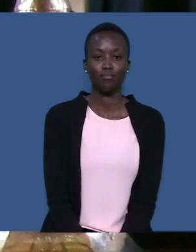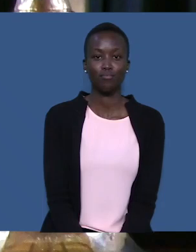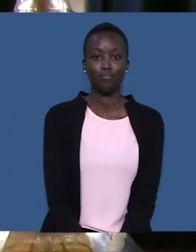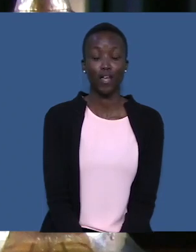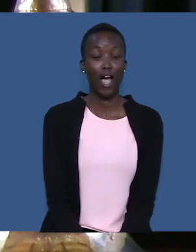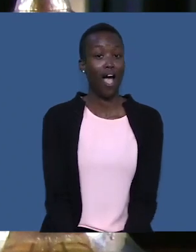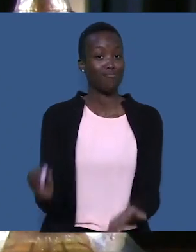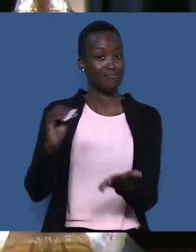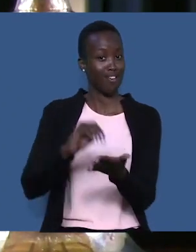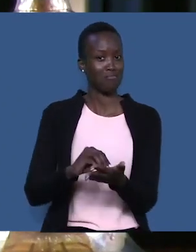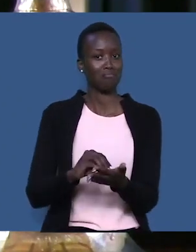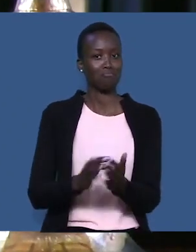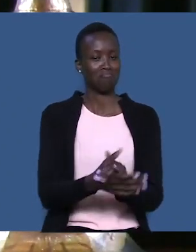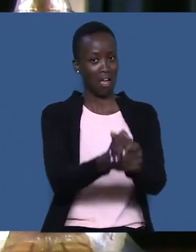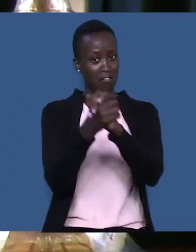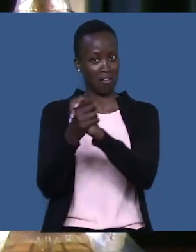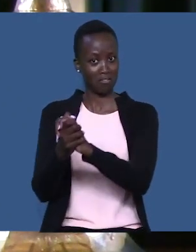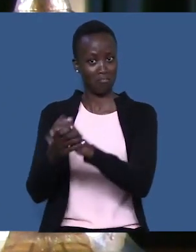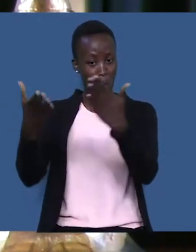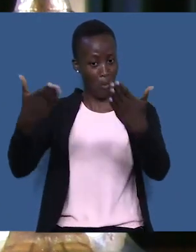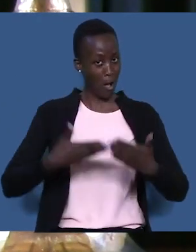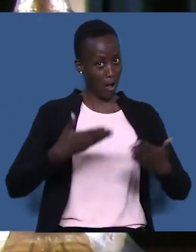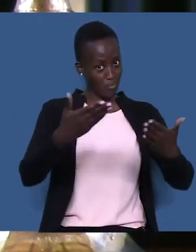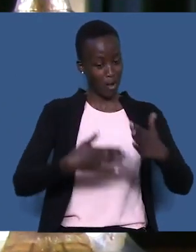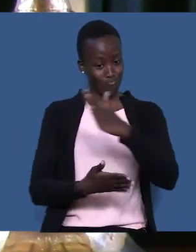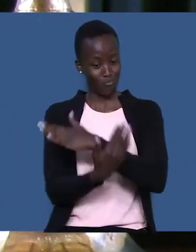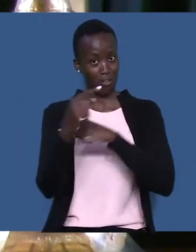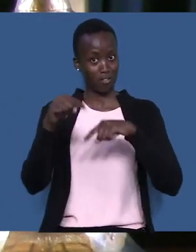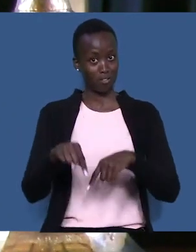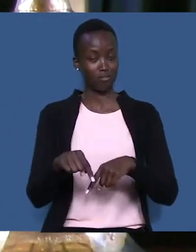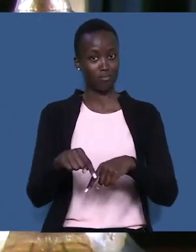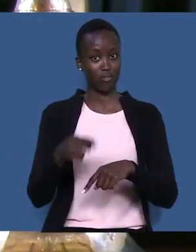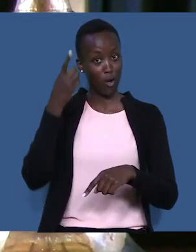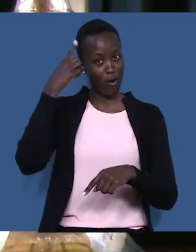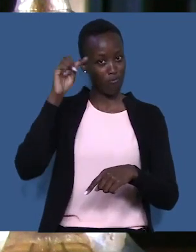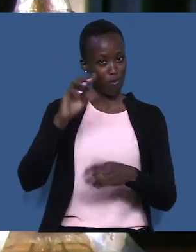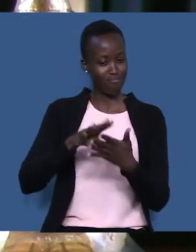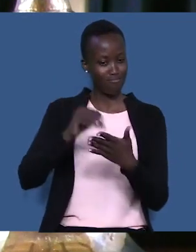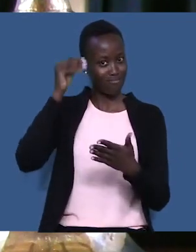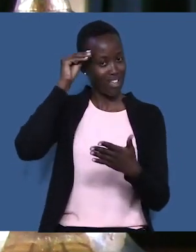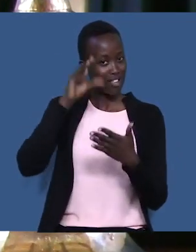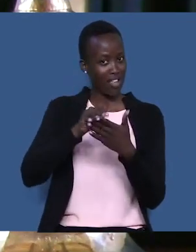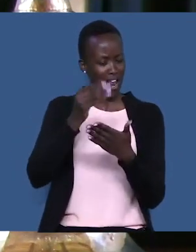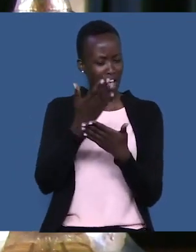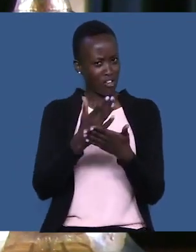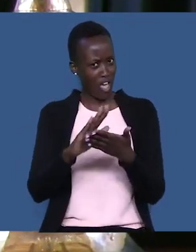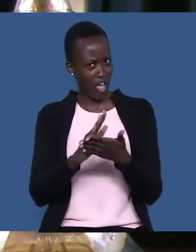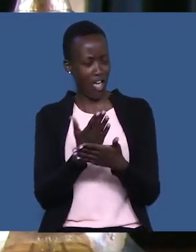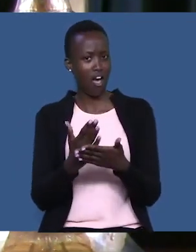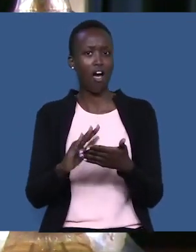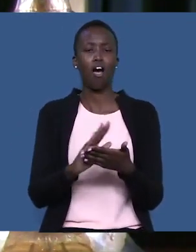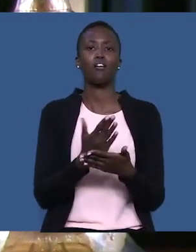Well, once again, allow me to welcome you this morning for our meditation, and we shall be sharing our